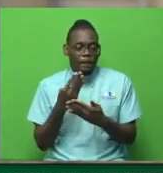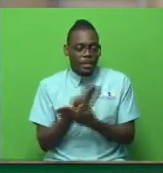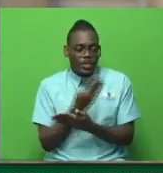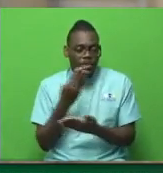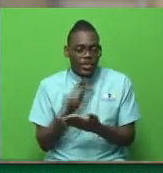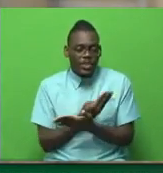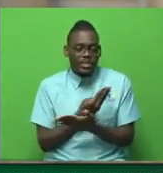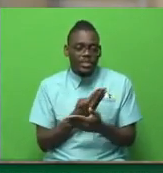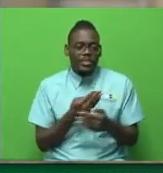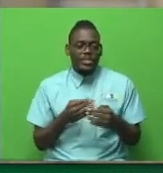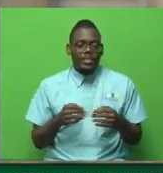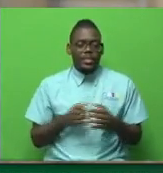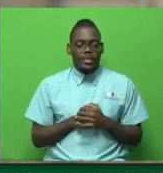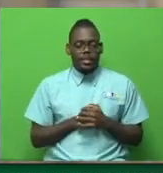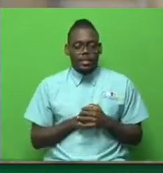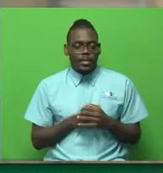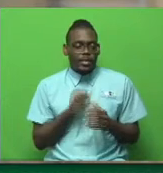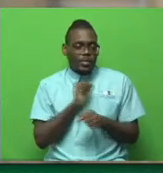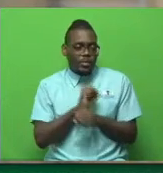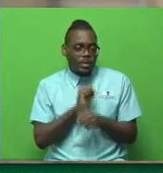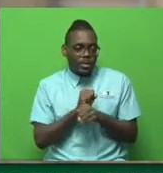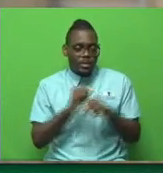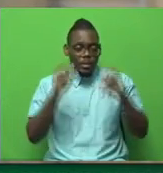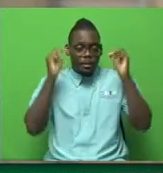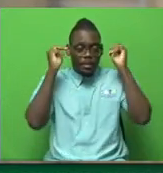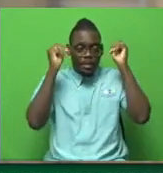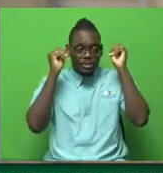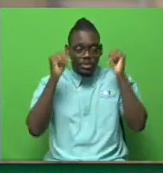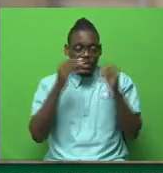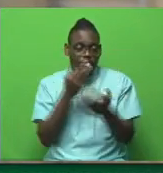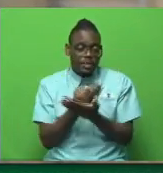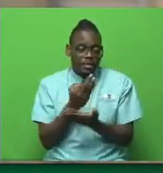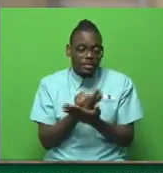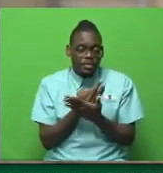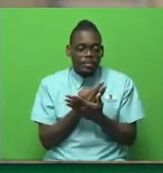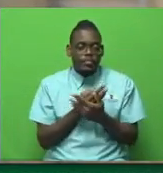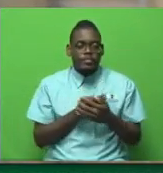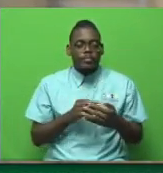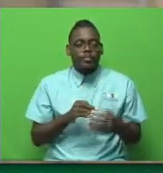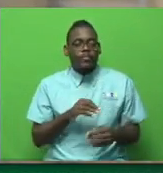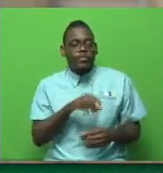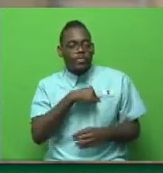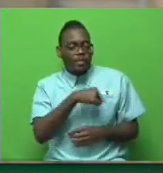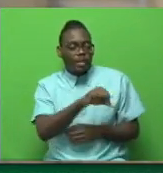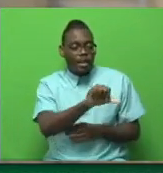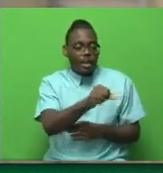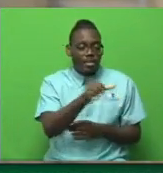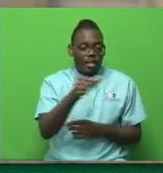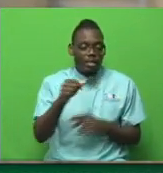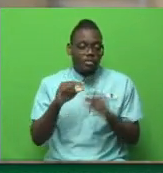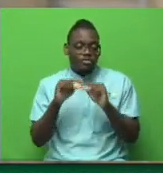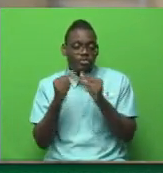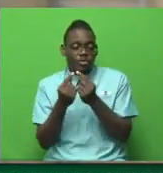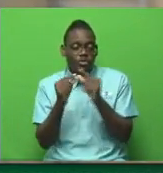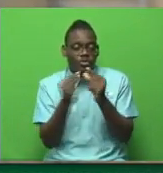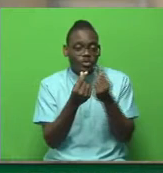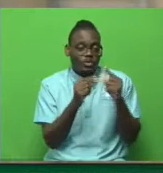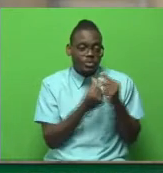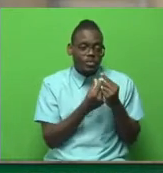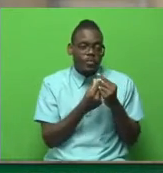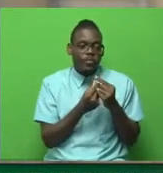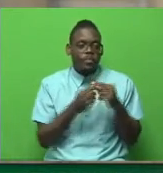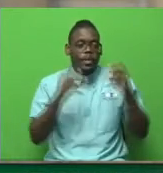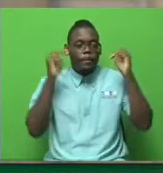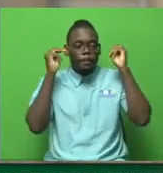with the ministry of Planning and Development along with other stakeholders that is the ministry of Planning and